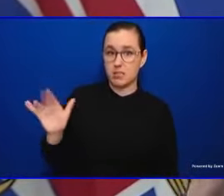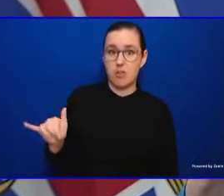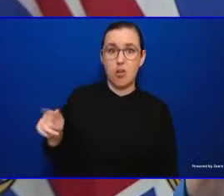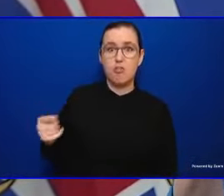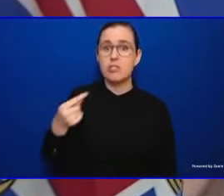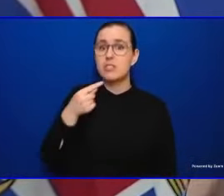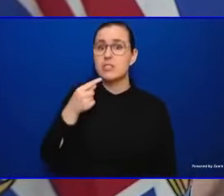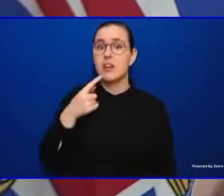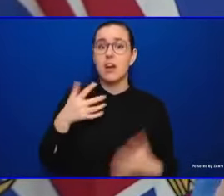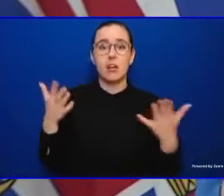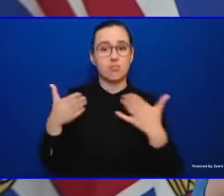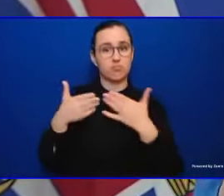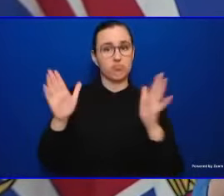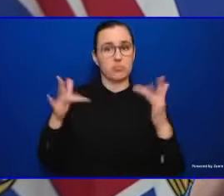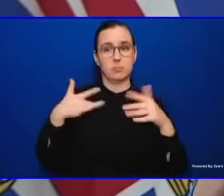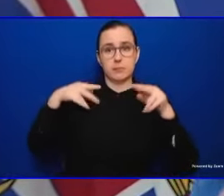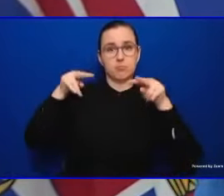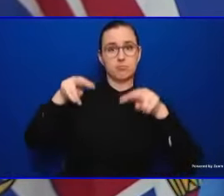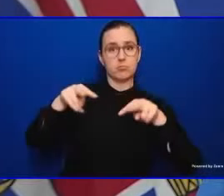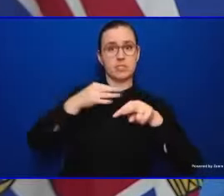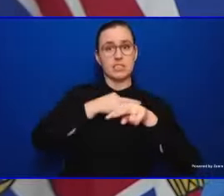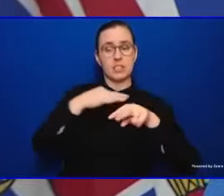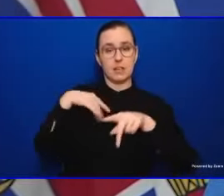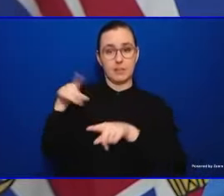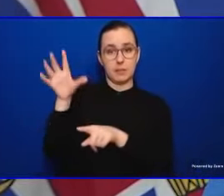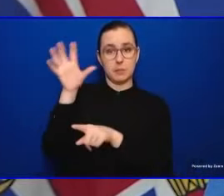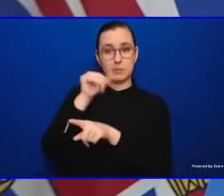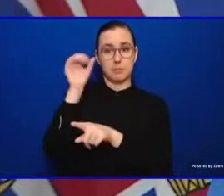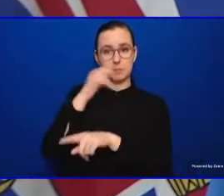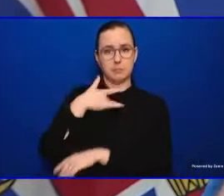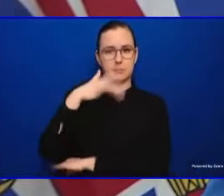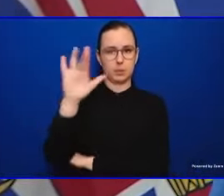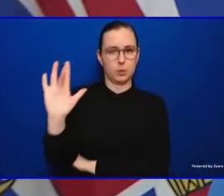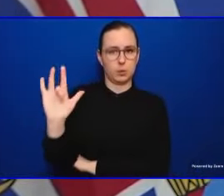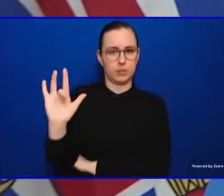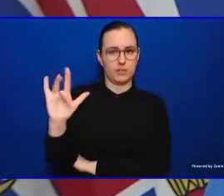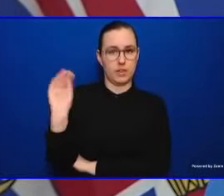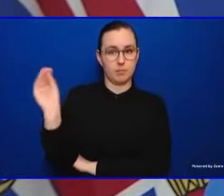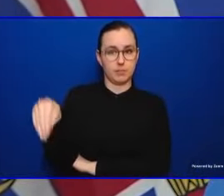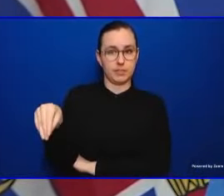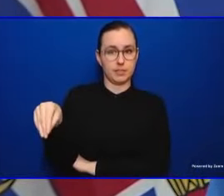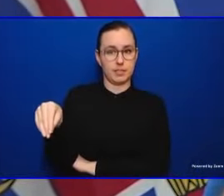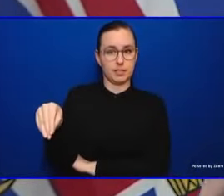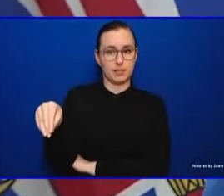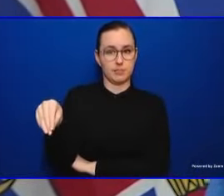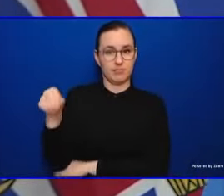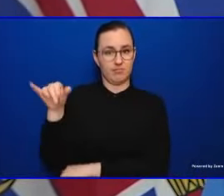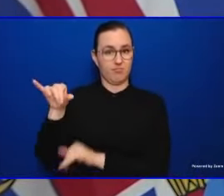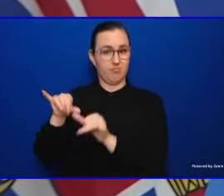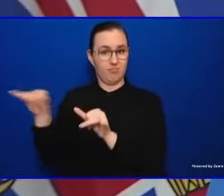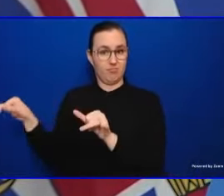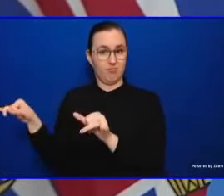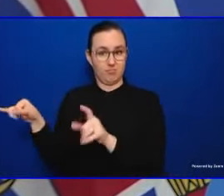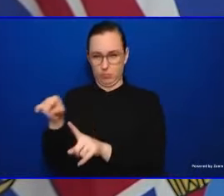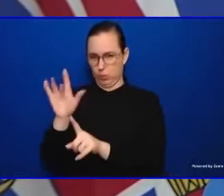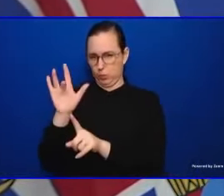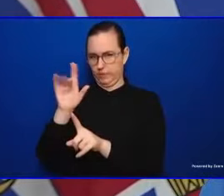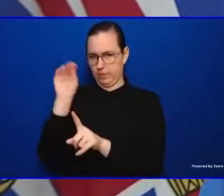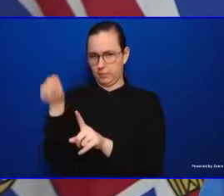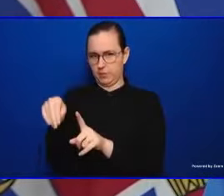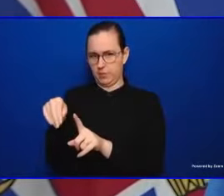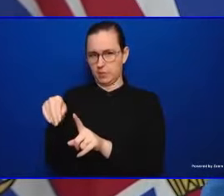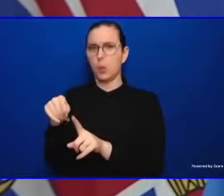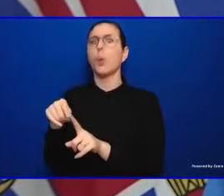absentee rate of around 25%, if they have 25% or so of their staff out with illness, then that's going to be a challenge for them